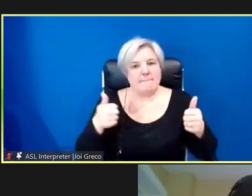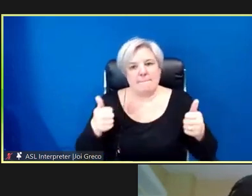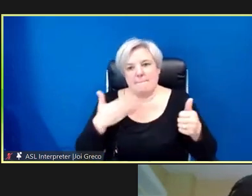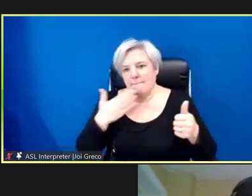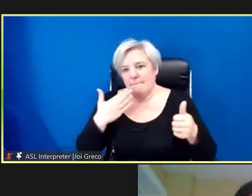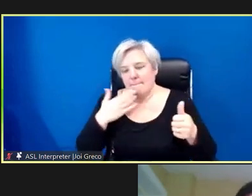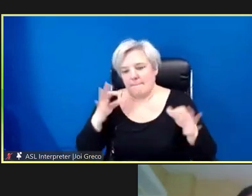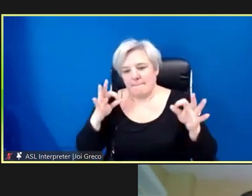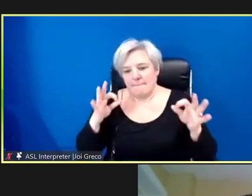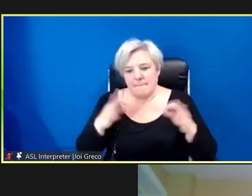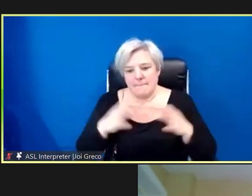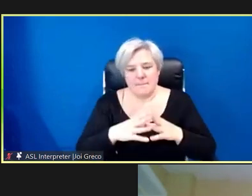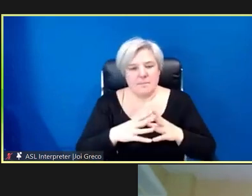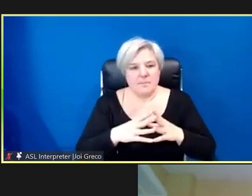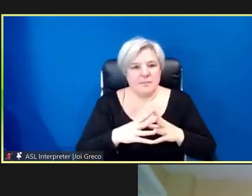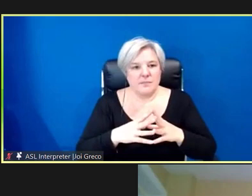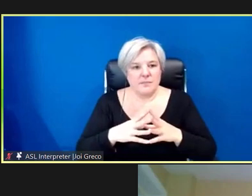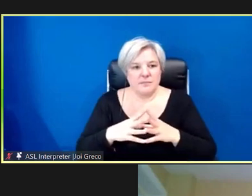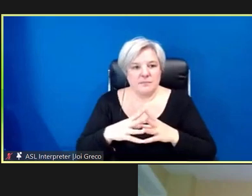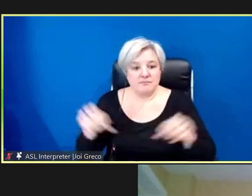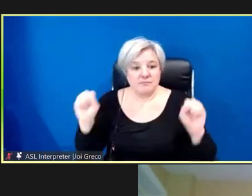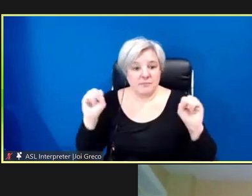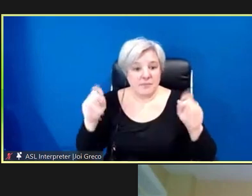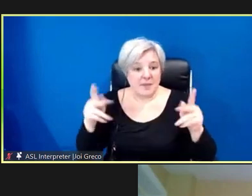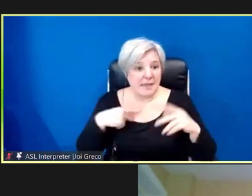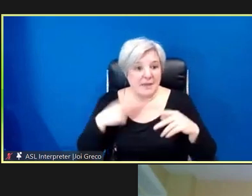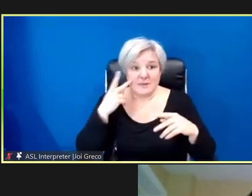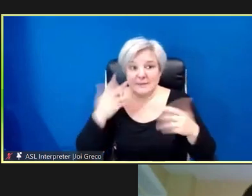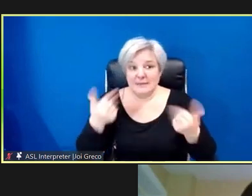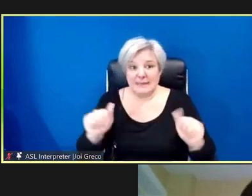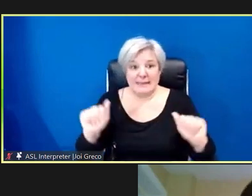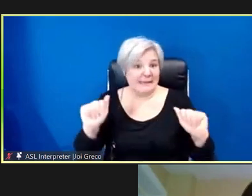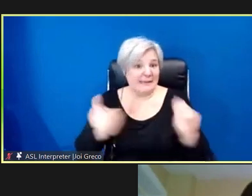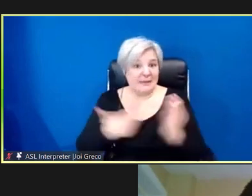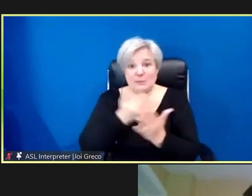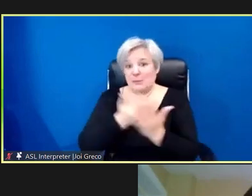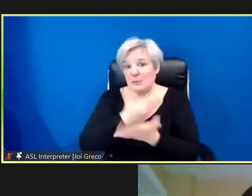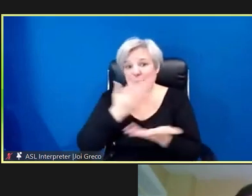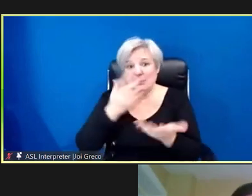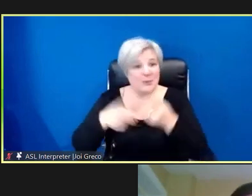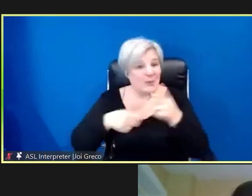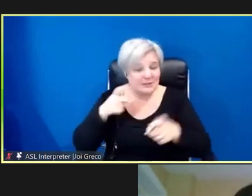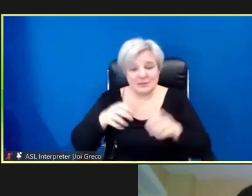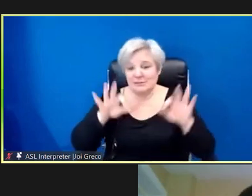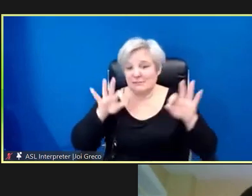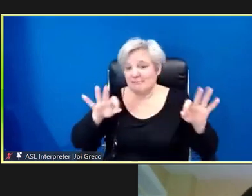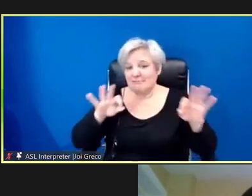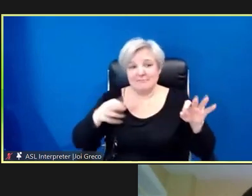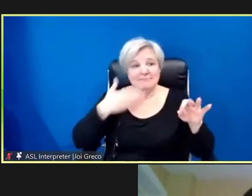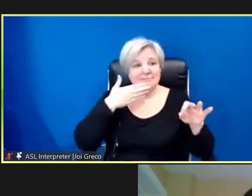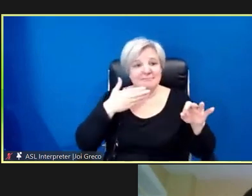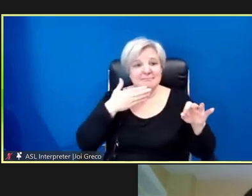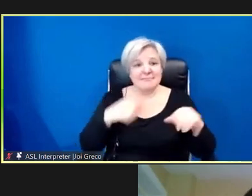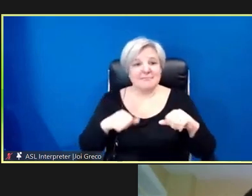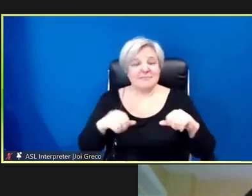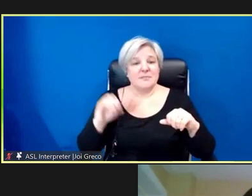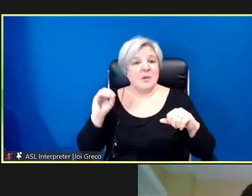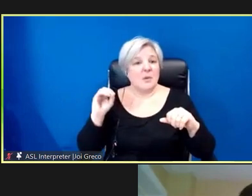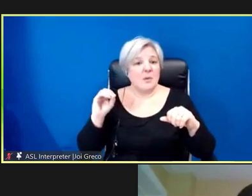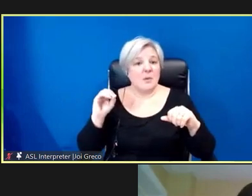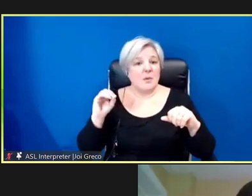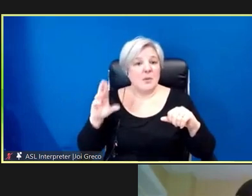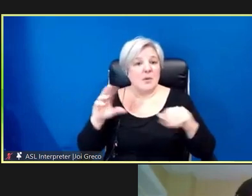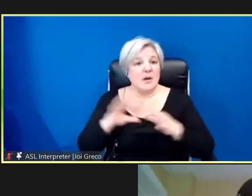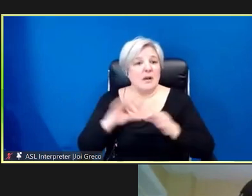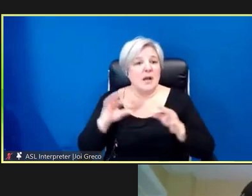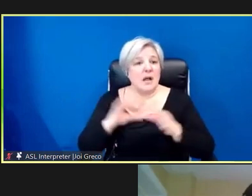Excellent. Thank you. Okay, I'm not seeing any other questions in the Q&A box or other